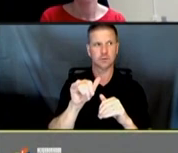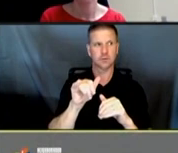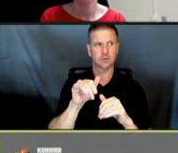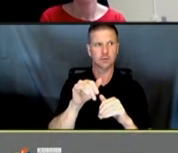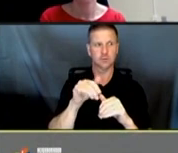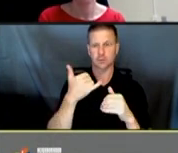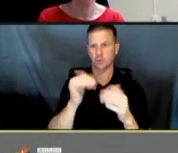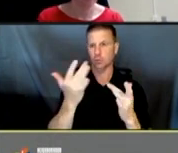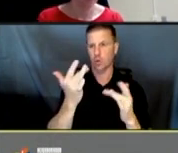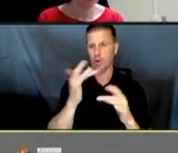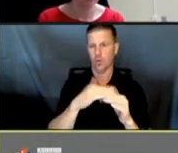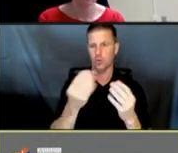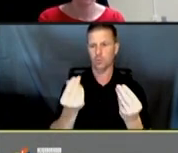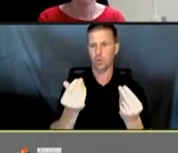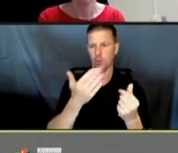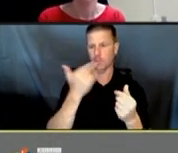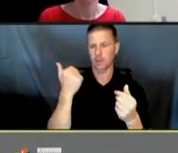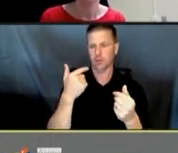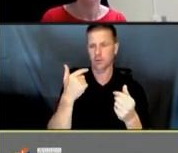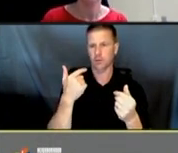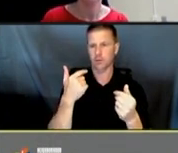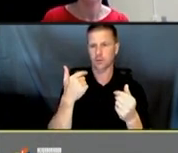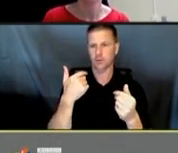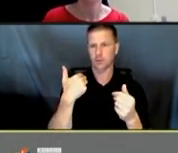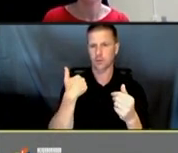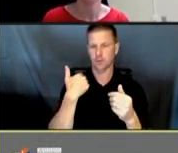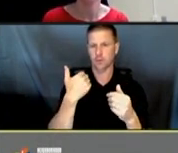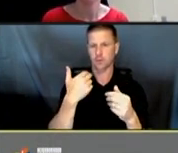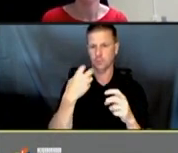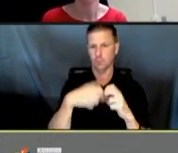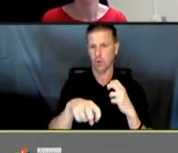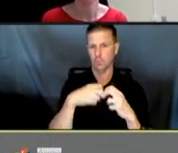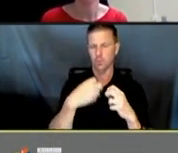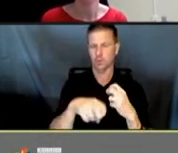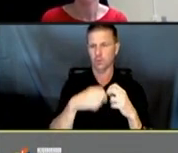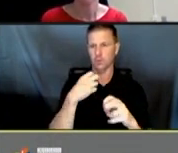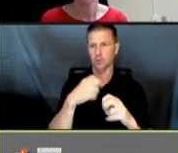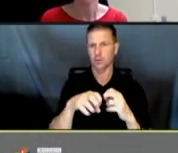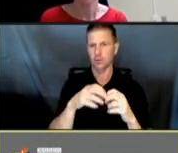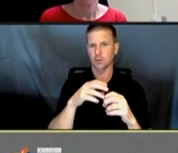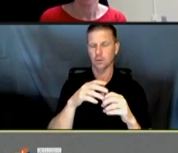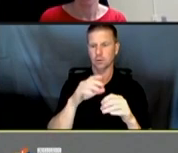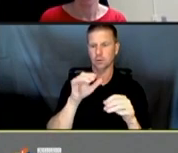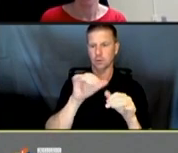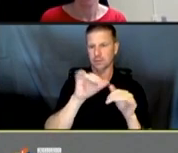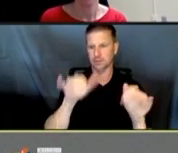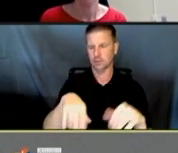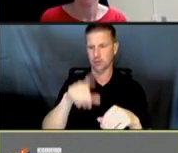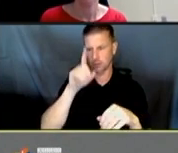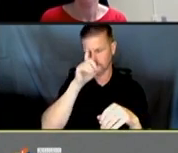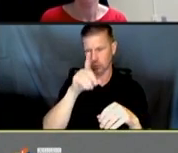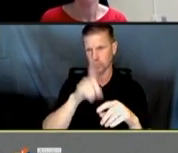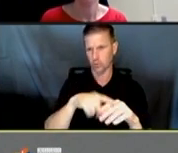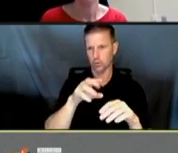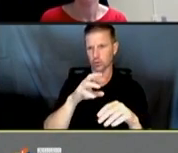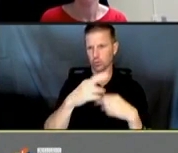on the property because we've got we have a troubled system for, you know, to